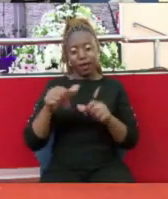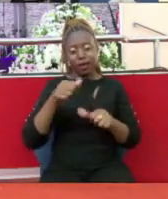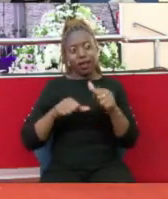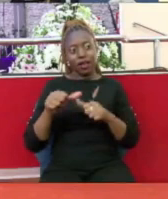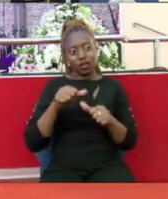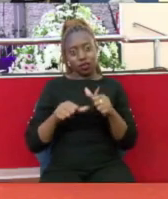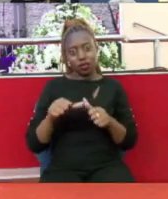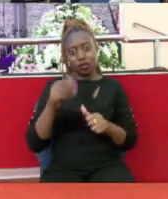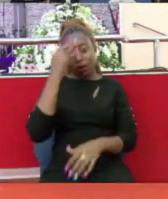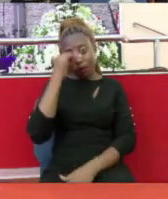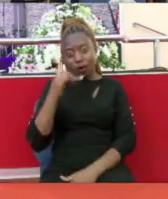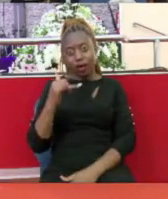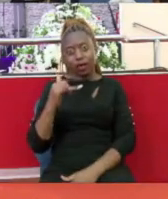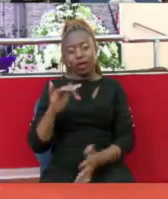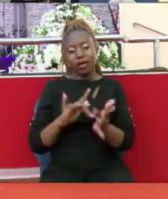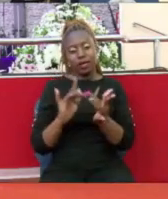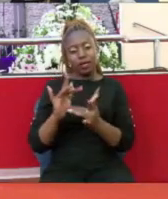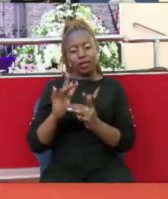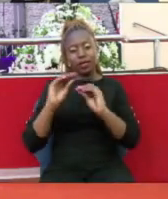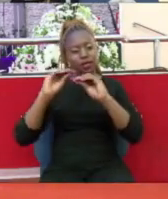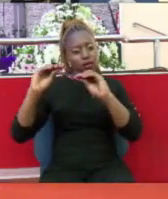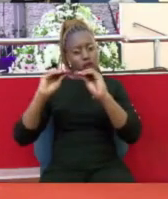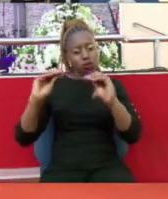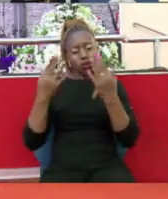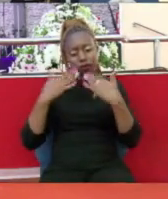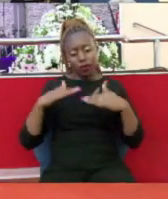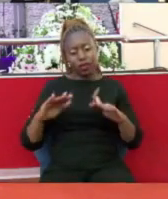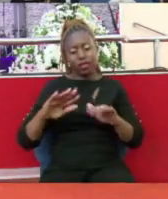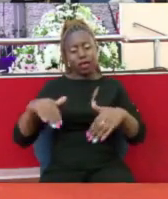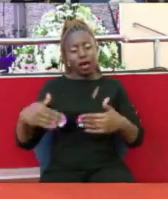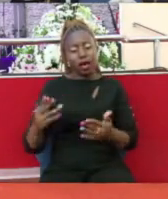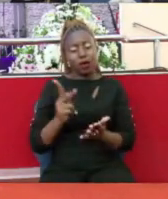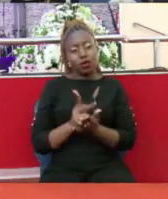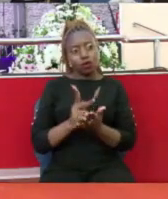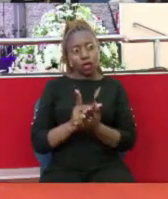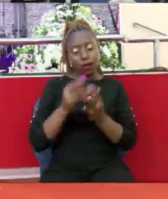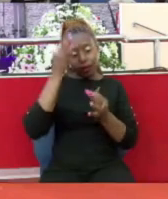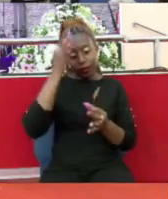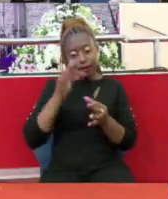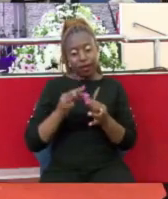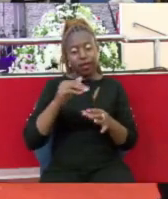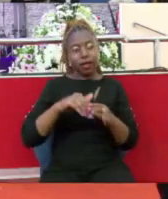amekwisha wafunza. How to put their faith into action. Jinsi ya kuweka imani katika matendo. He had demonstrated